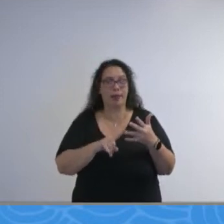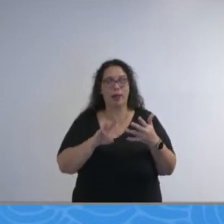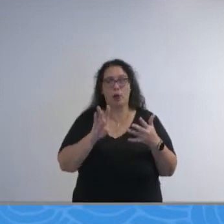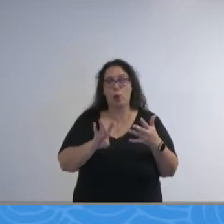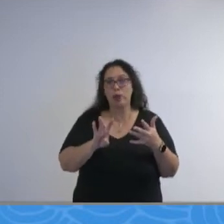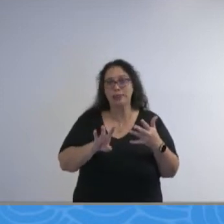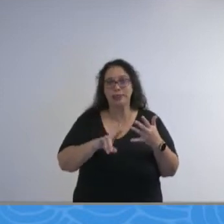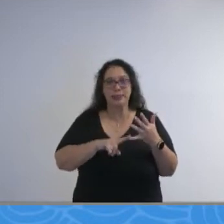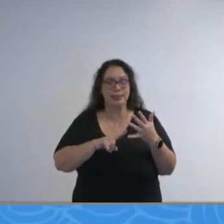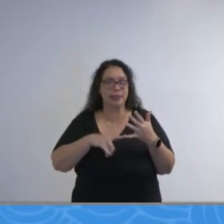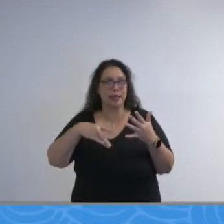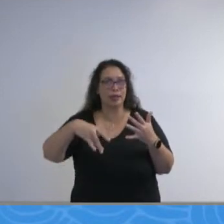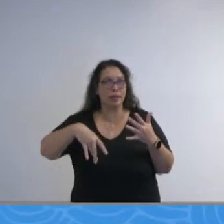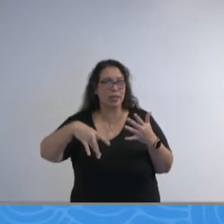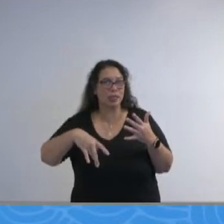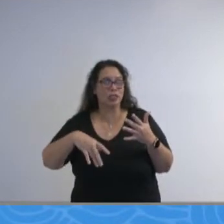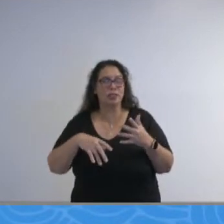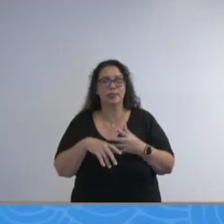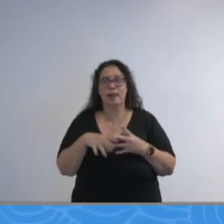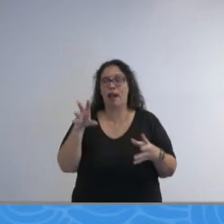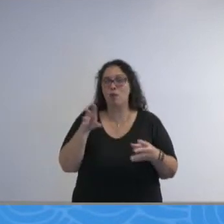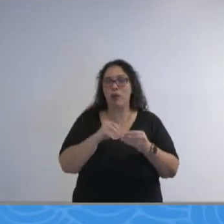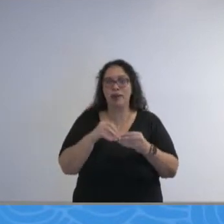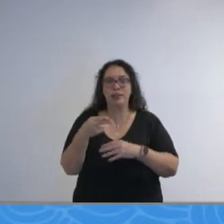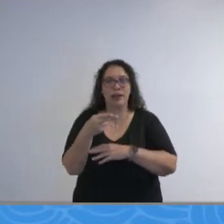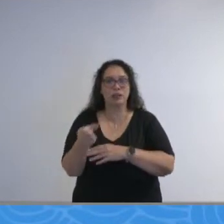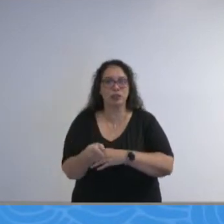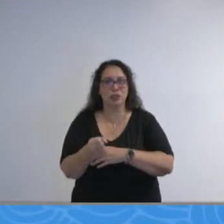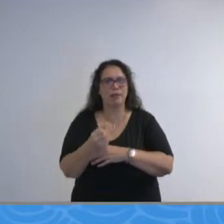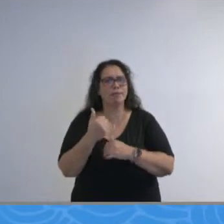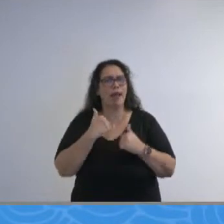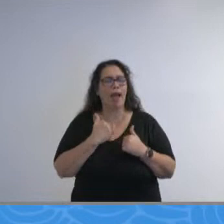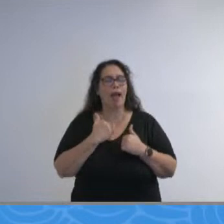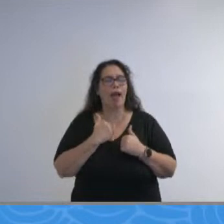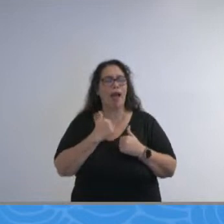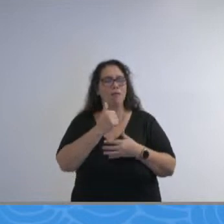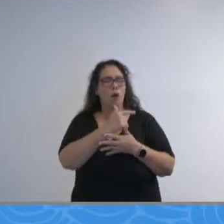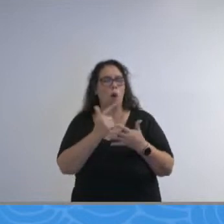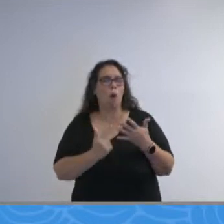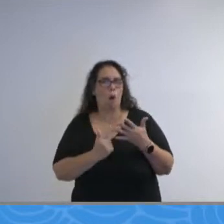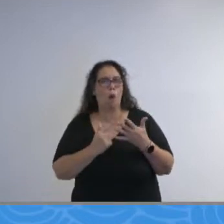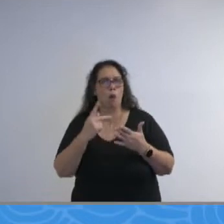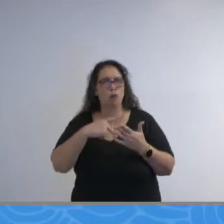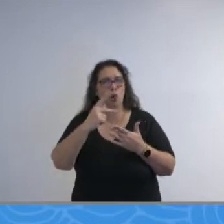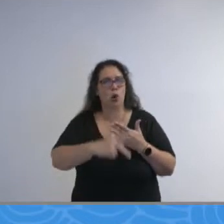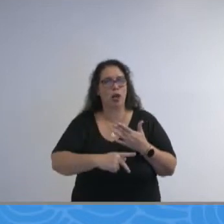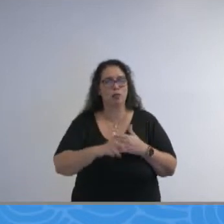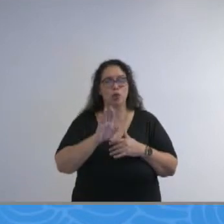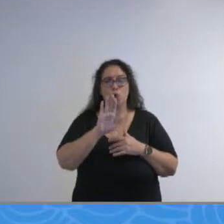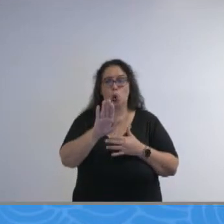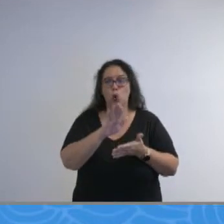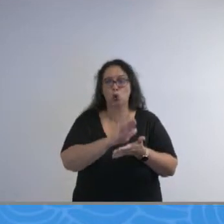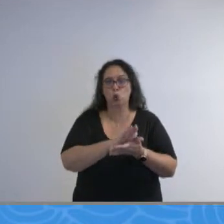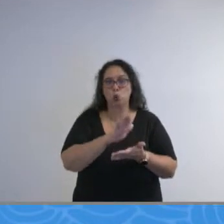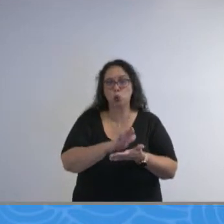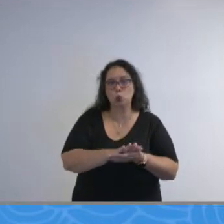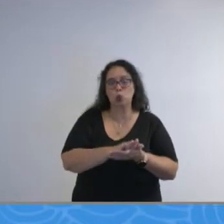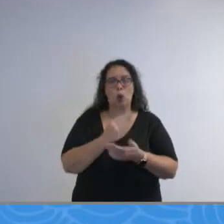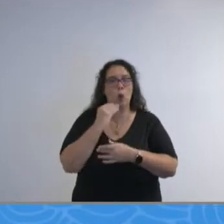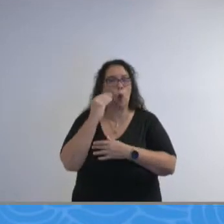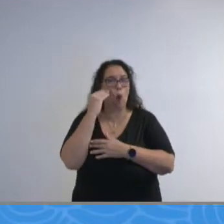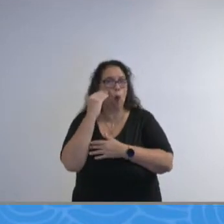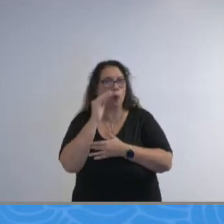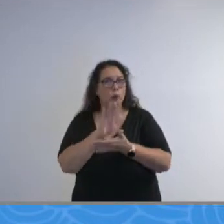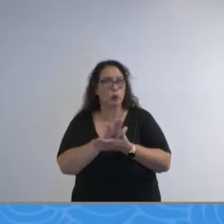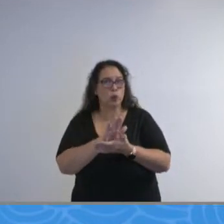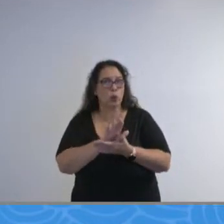when we're talking the comprehensive high schools, they have all of the programs. So your school of residence high school, the one that's in